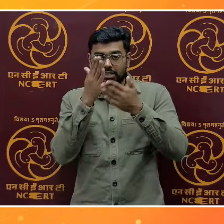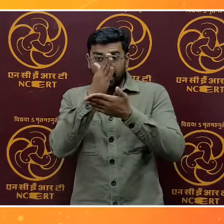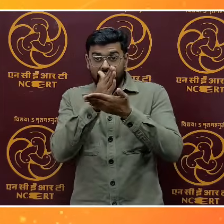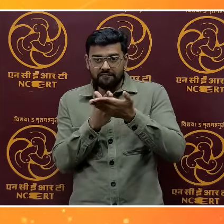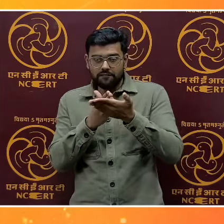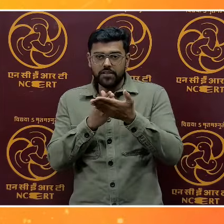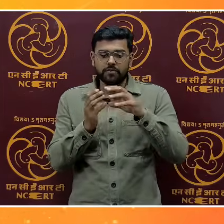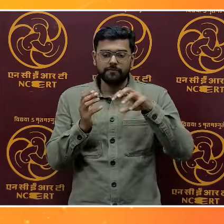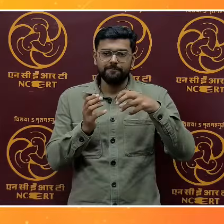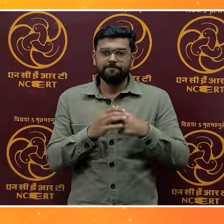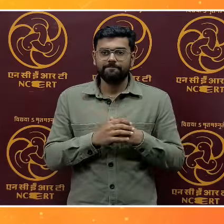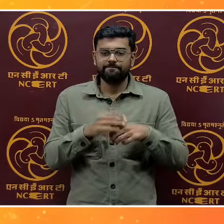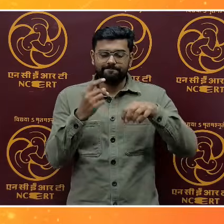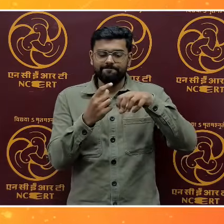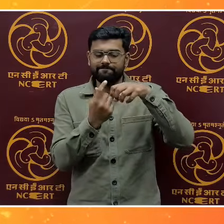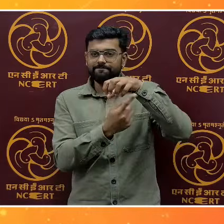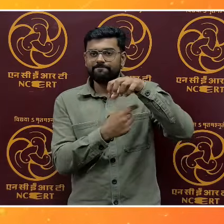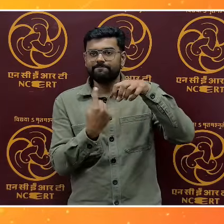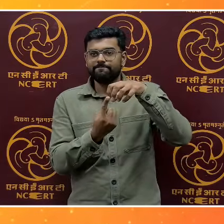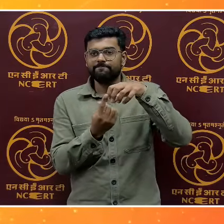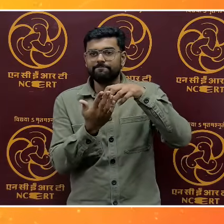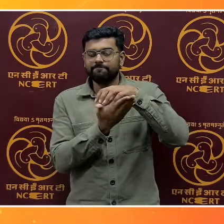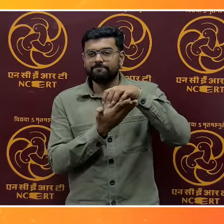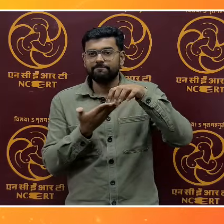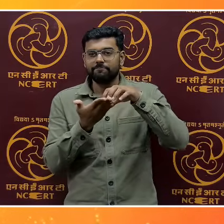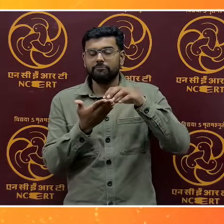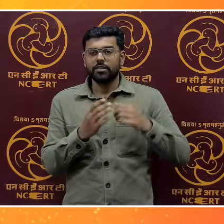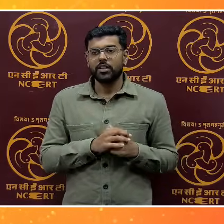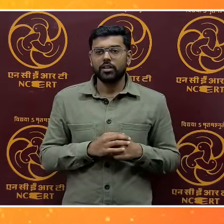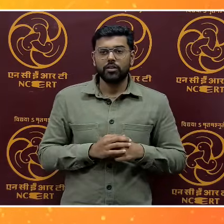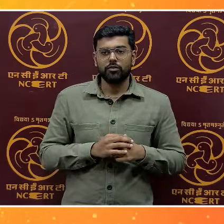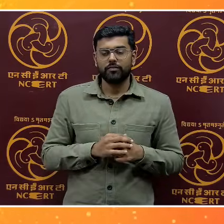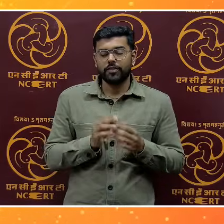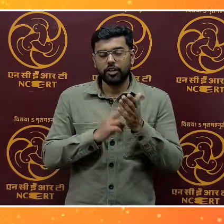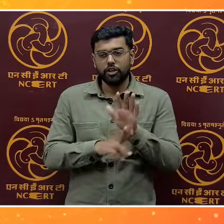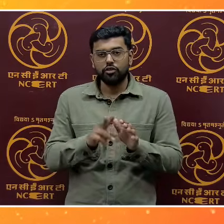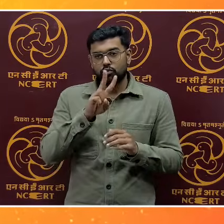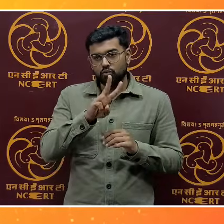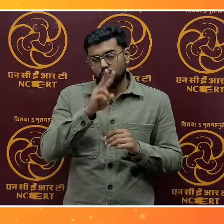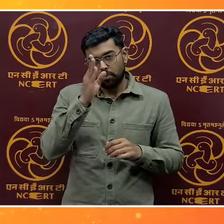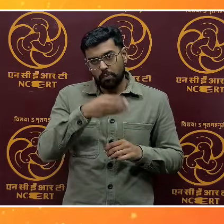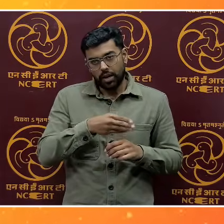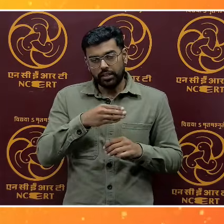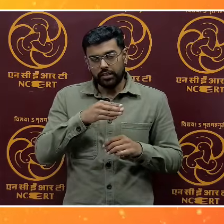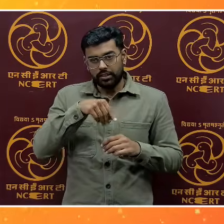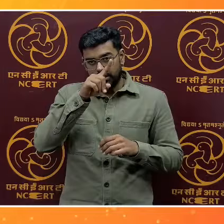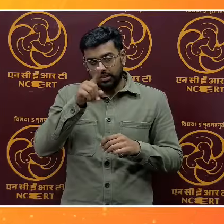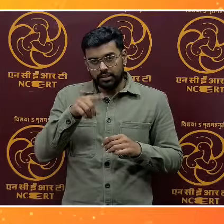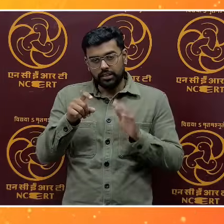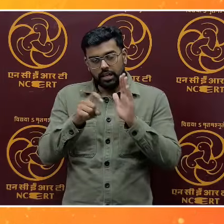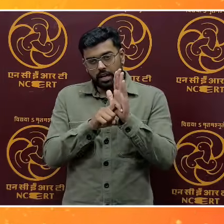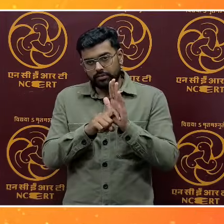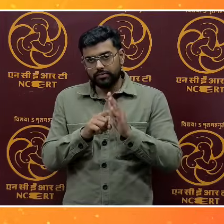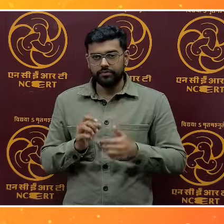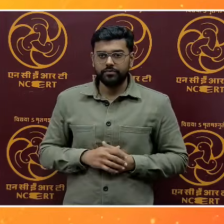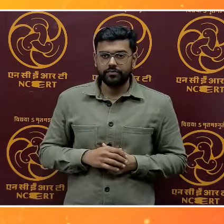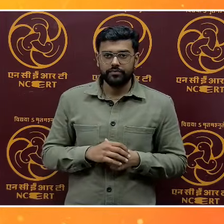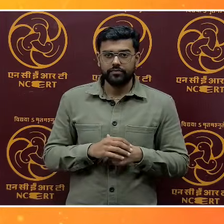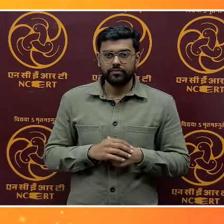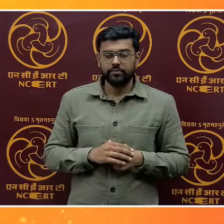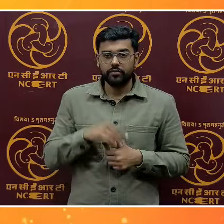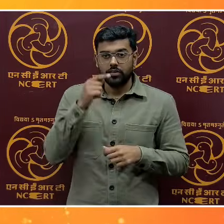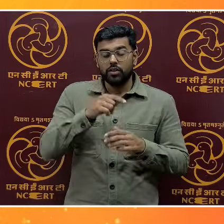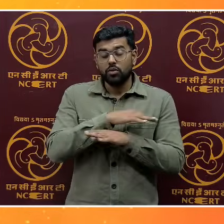So, curved surface area will be naturally 2 pi r square. I will divide 4 pi r square by 2, it becomes 2 pi r square. And what is